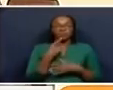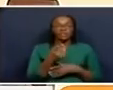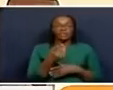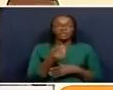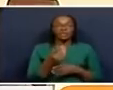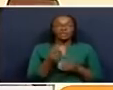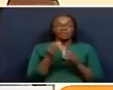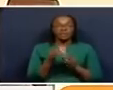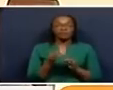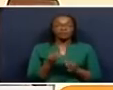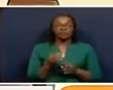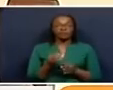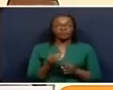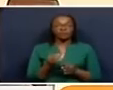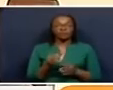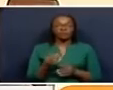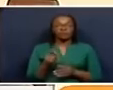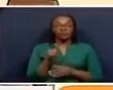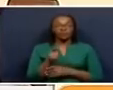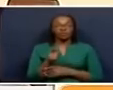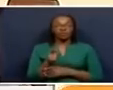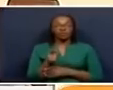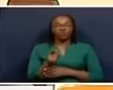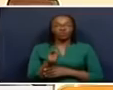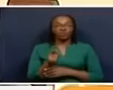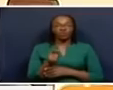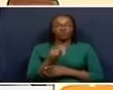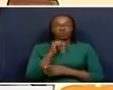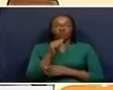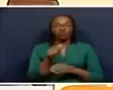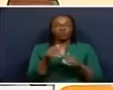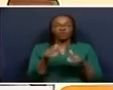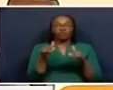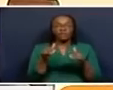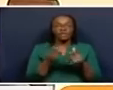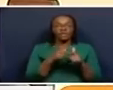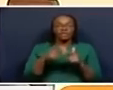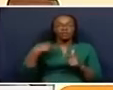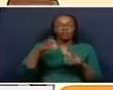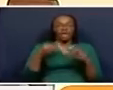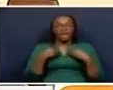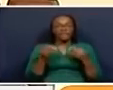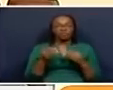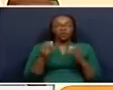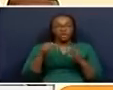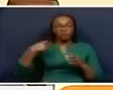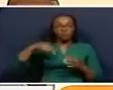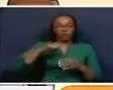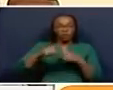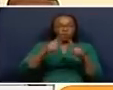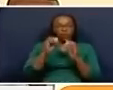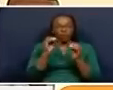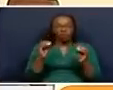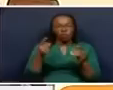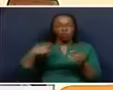win, it is rigged. Or if we don't win, we will not accept it. It must be the case that this